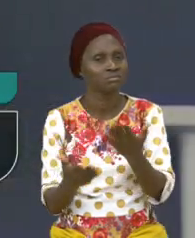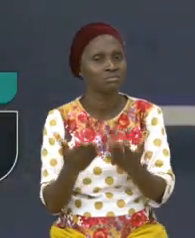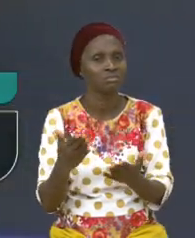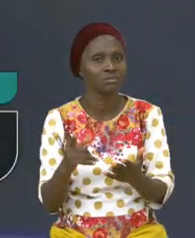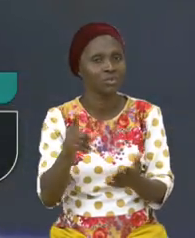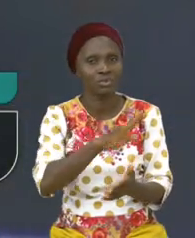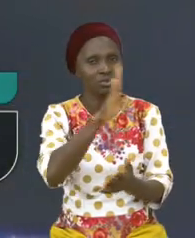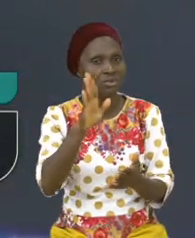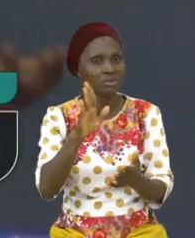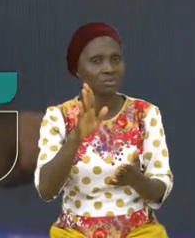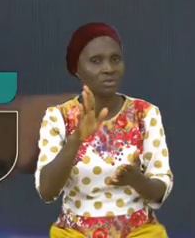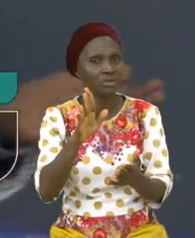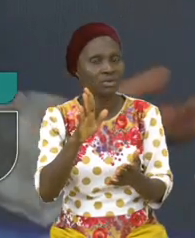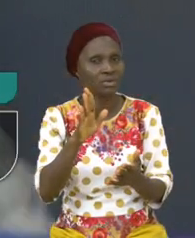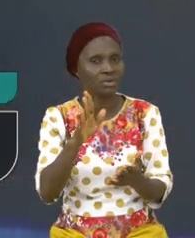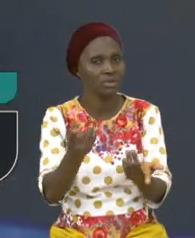any meeting,